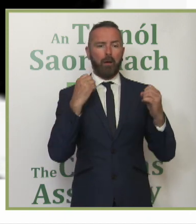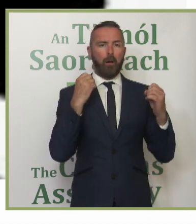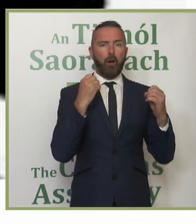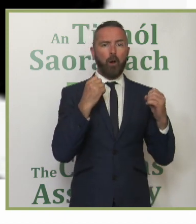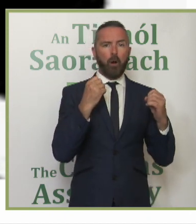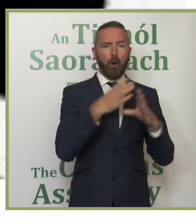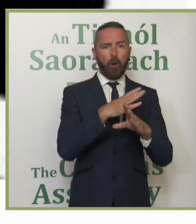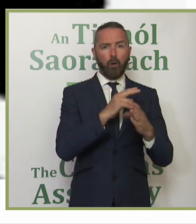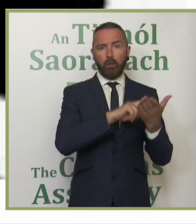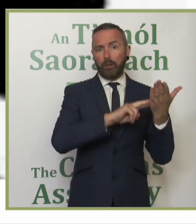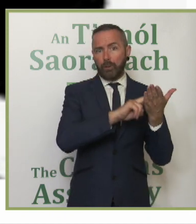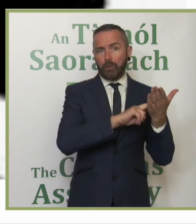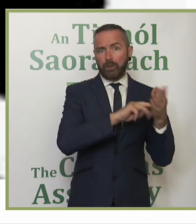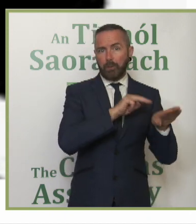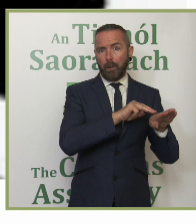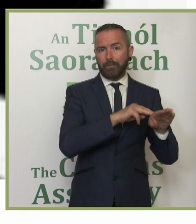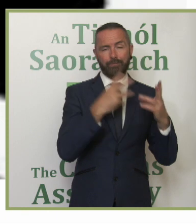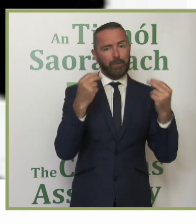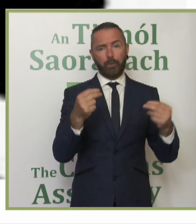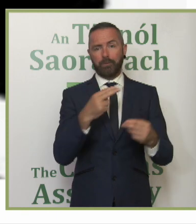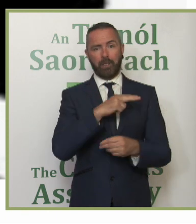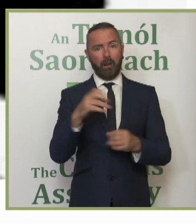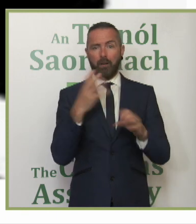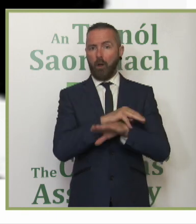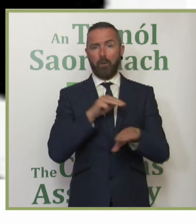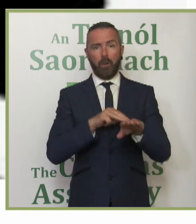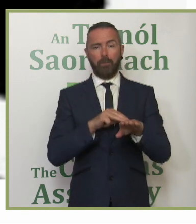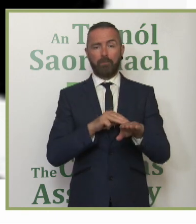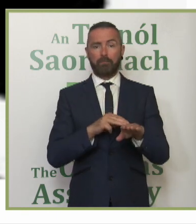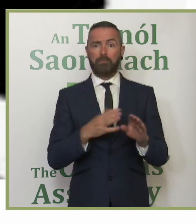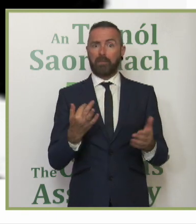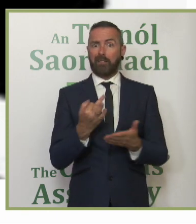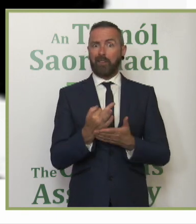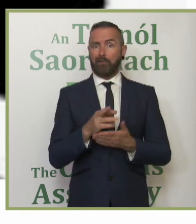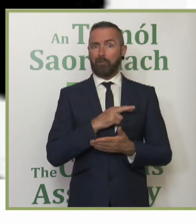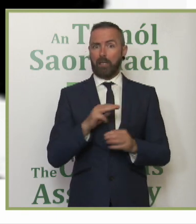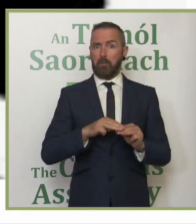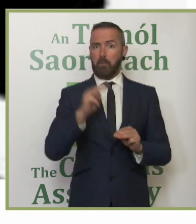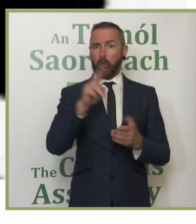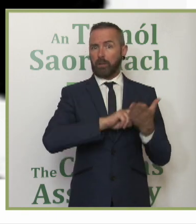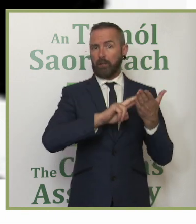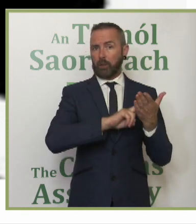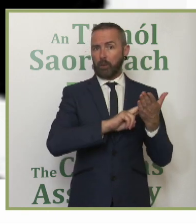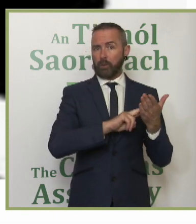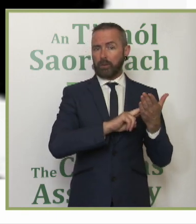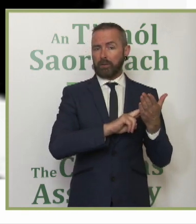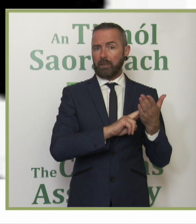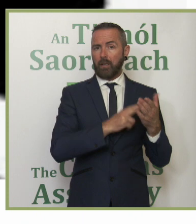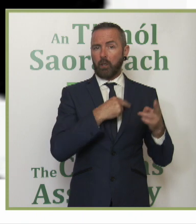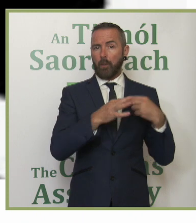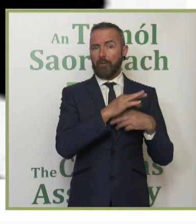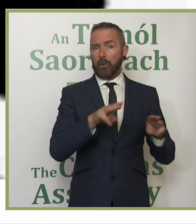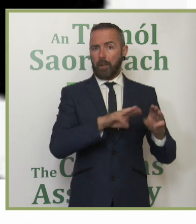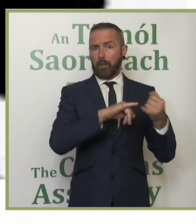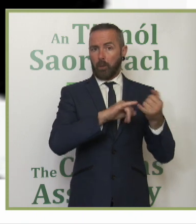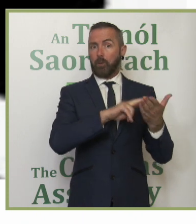use problematic? No, not all drug use is problematic. In fact, the high majority of drug use coming from people who